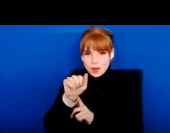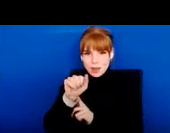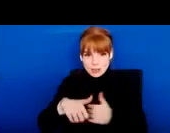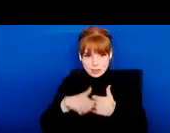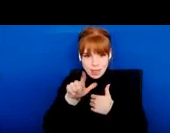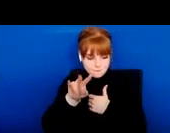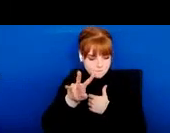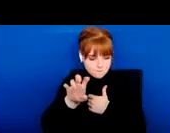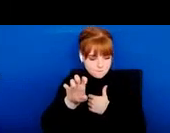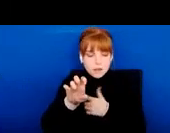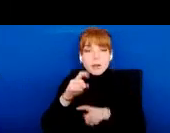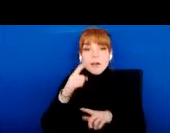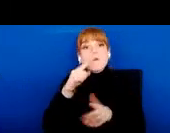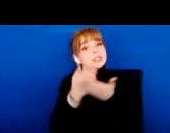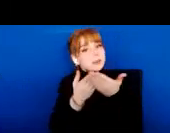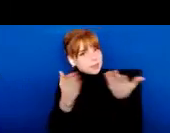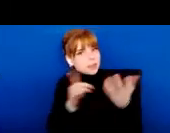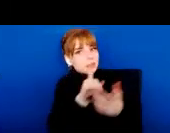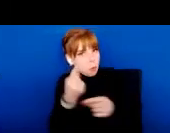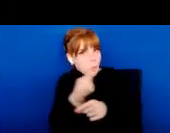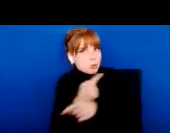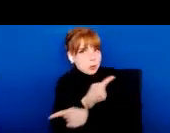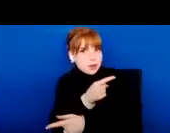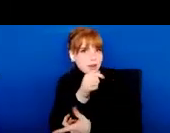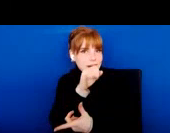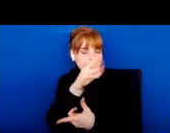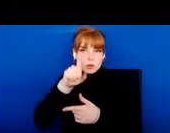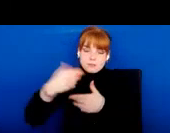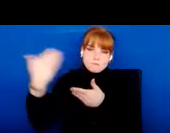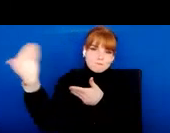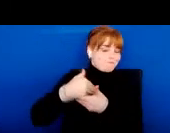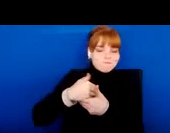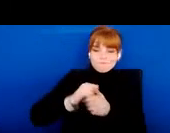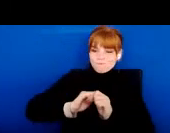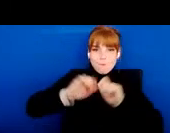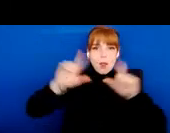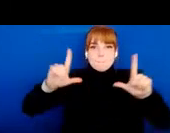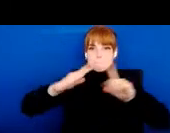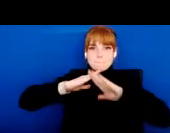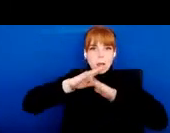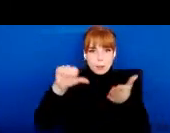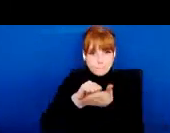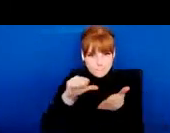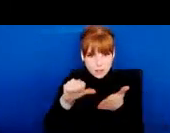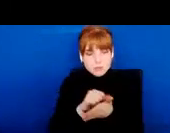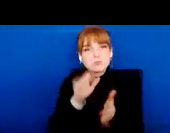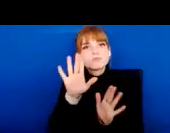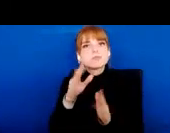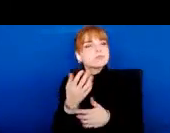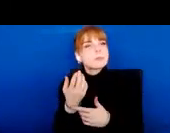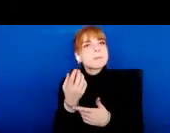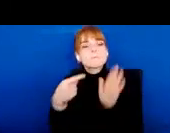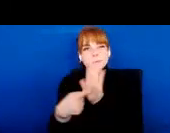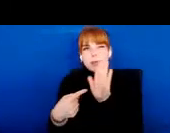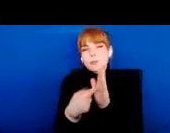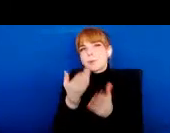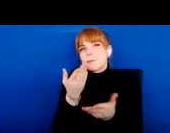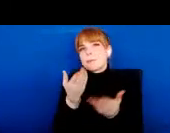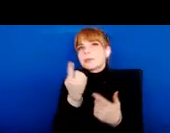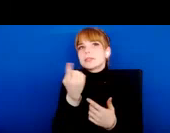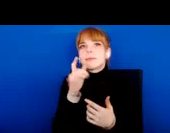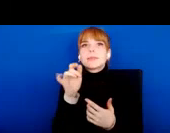things, that's probably appropriate. For example, something pretty